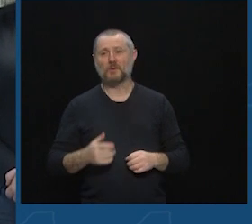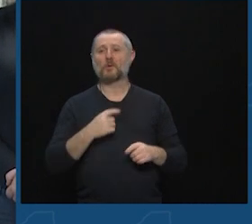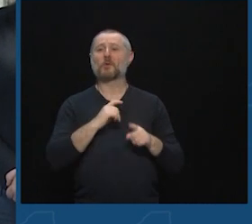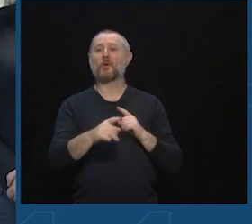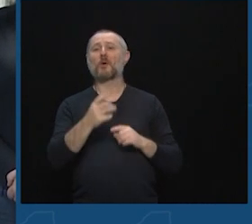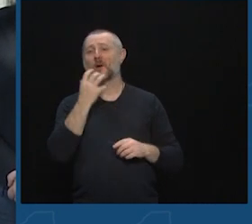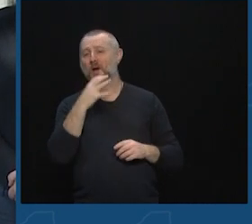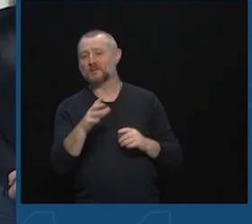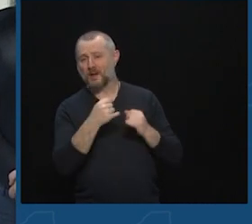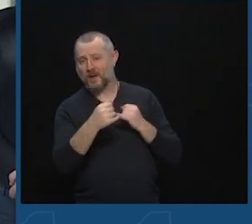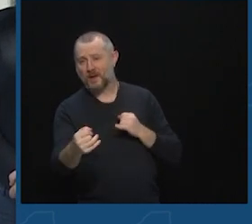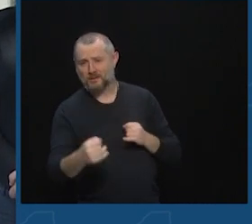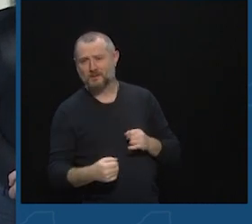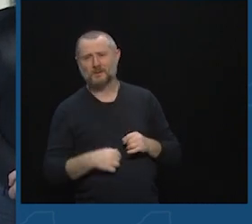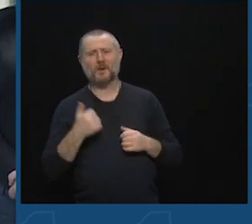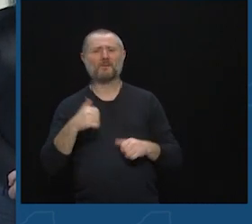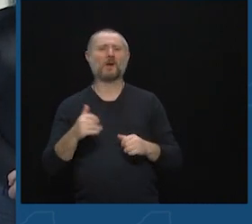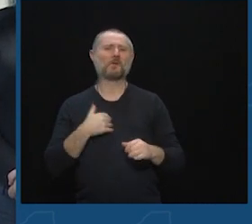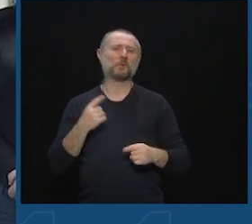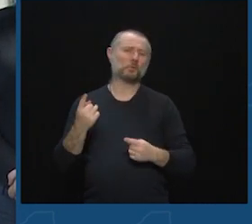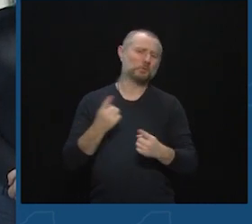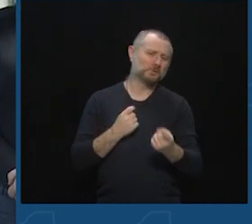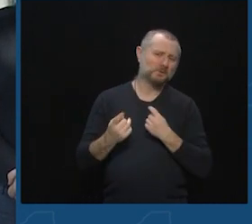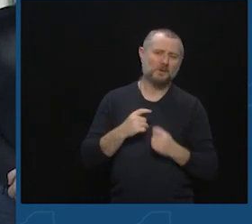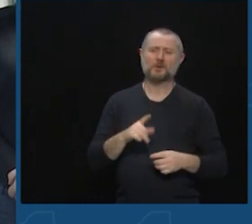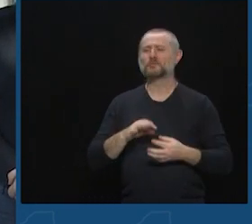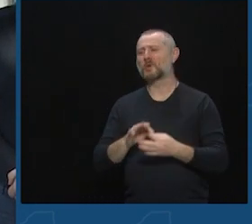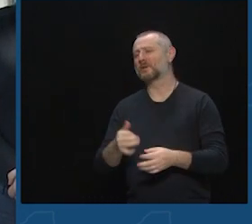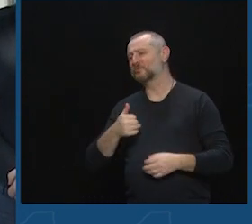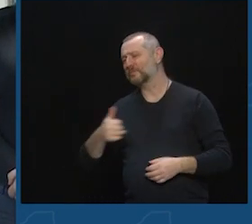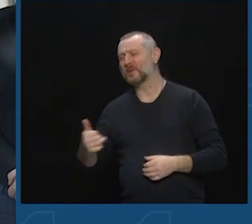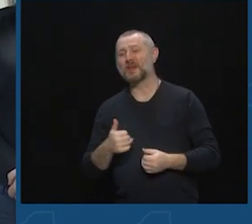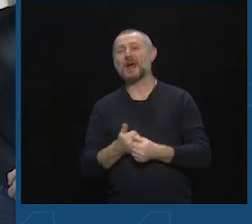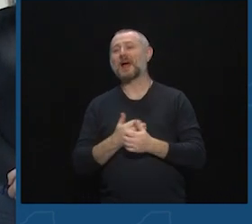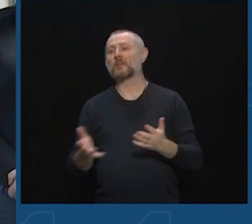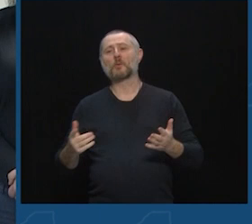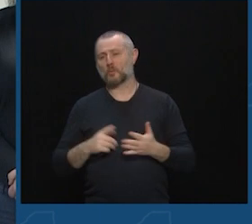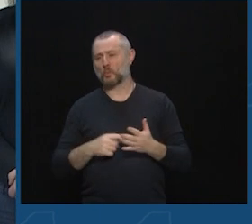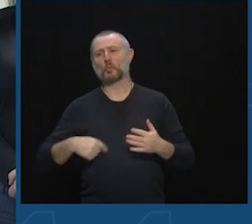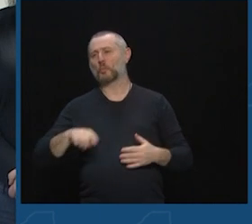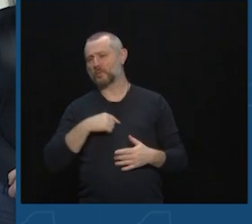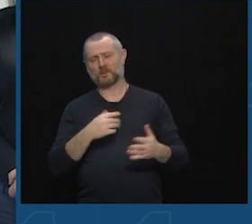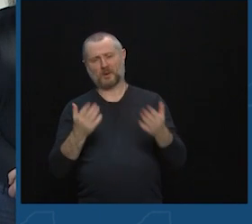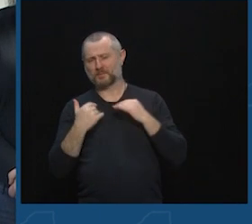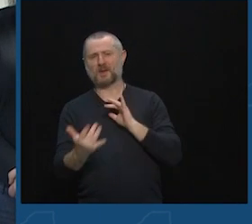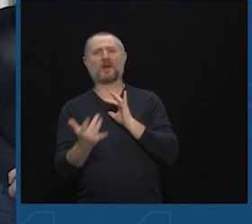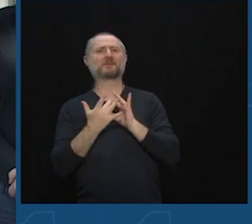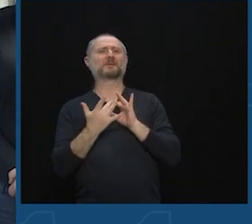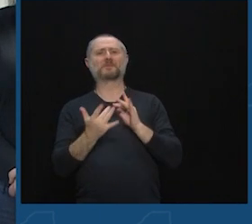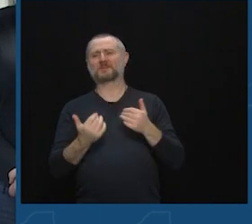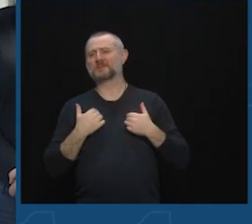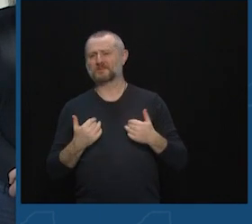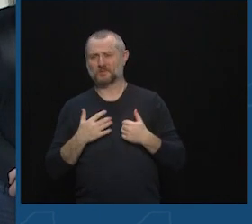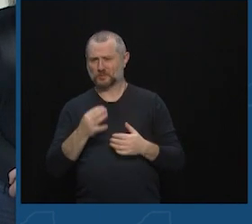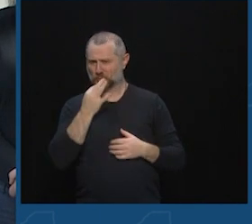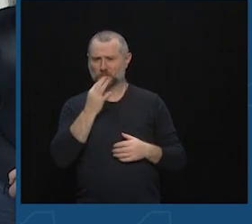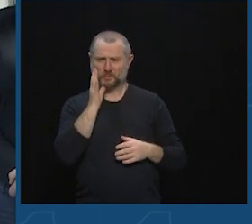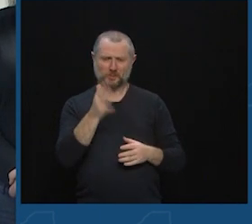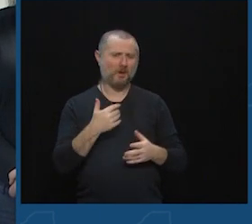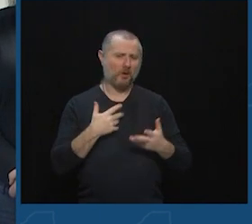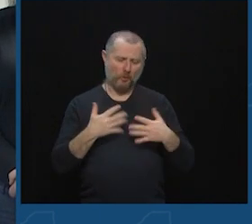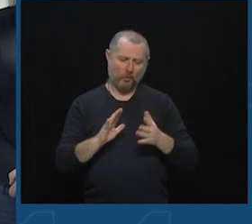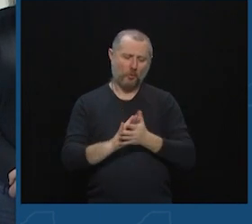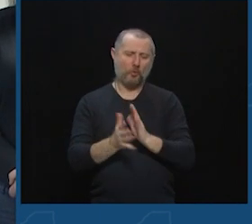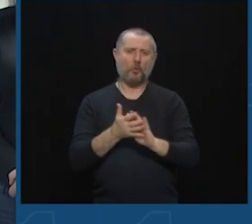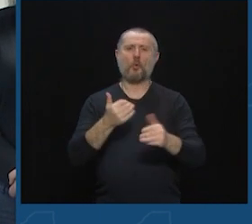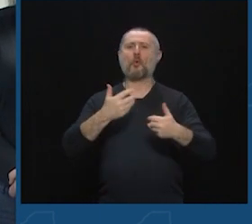questions you have about resources or transportation. We are so close to the end of this here that we want to make sure we